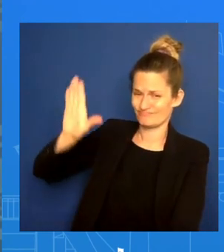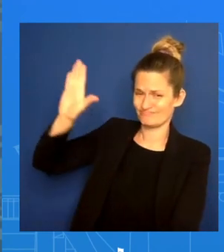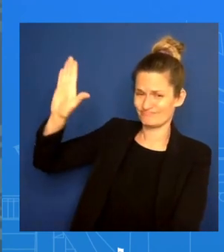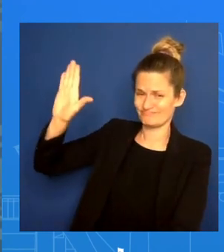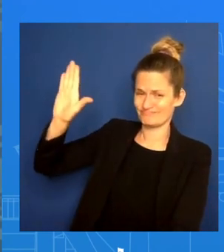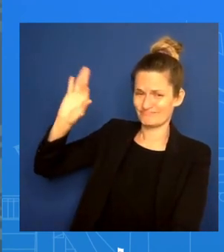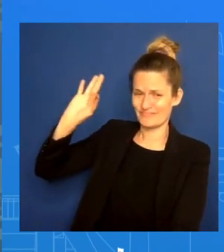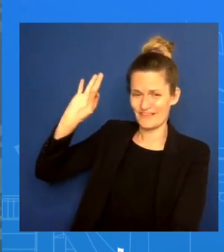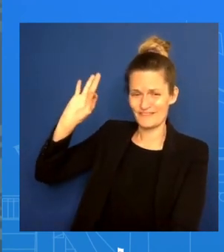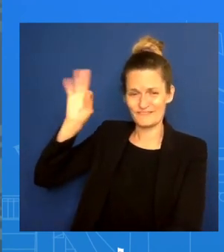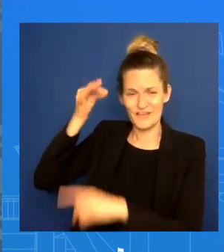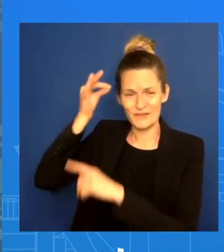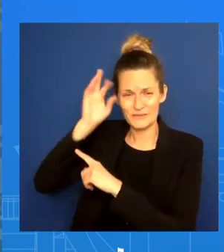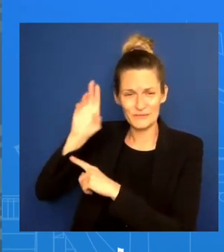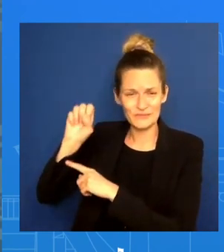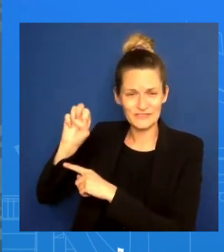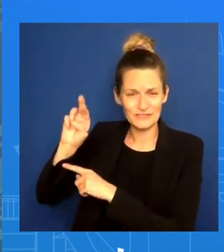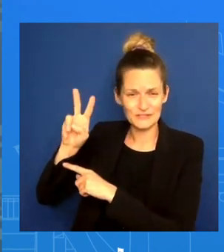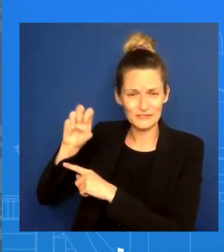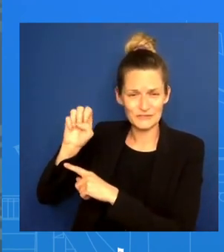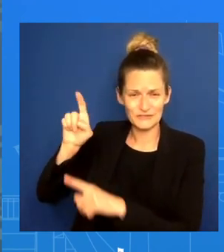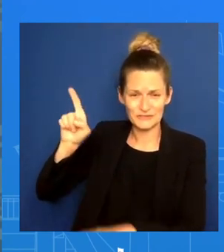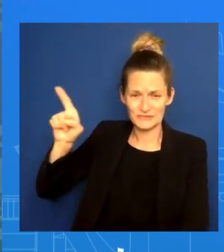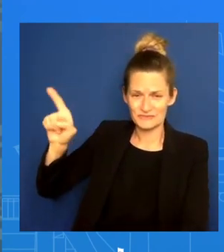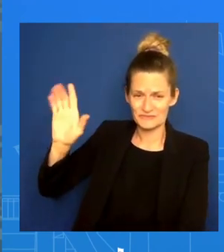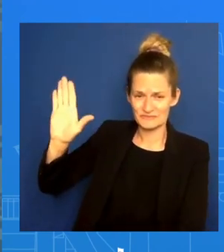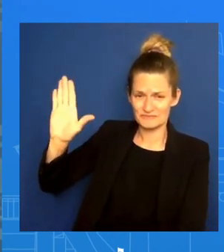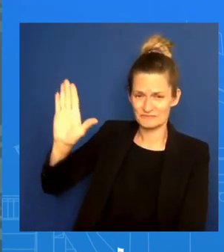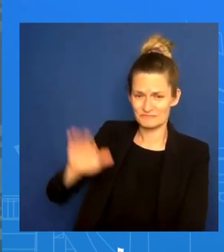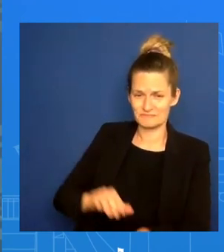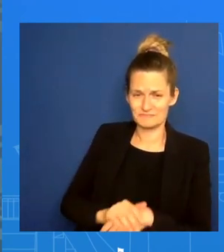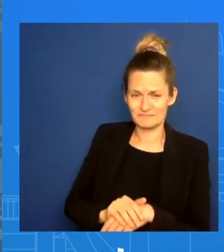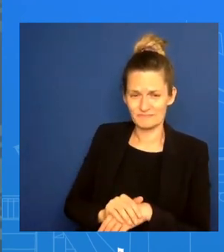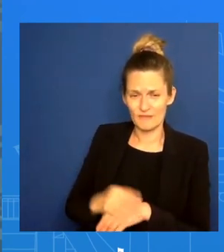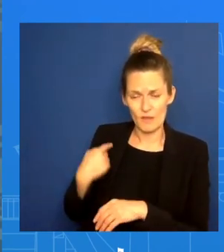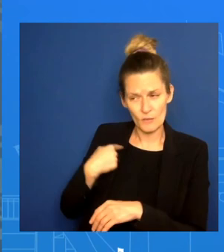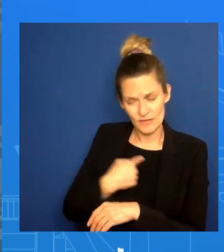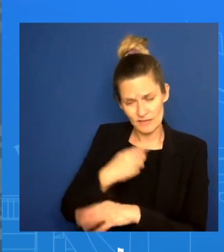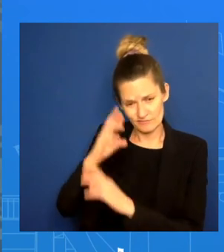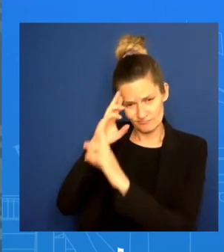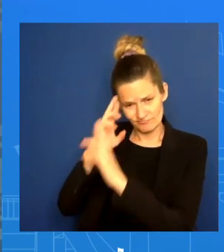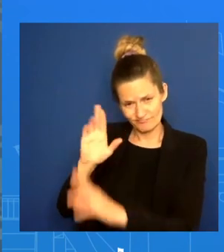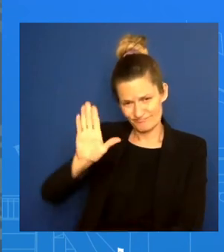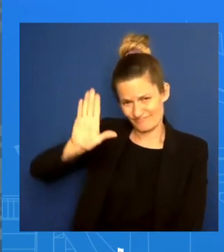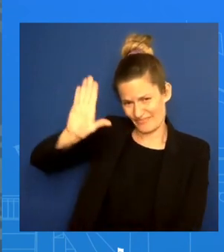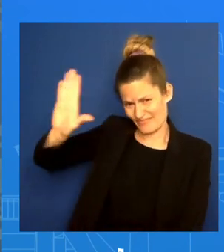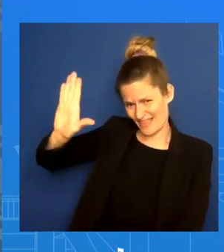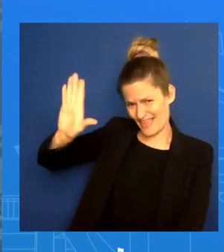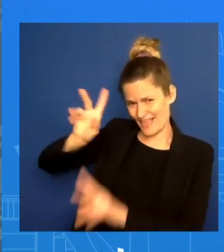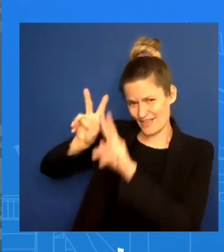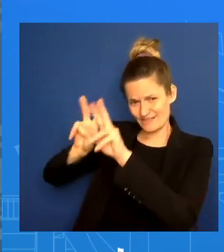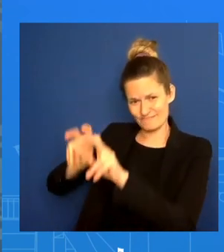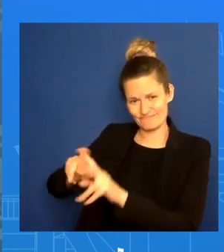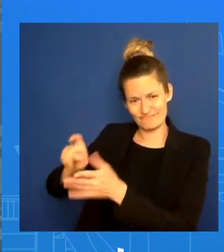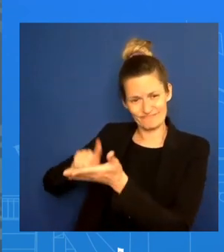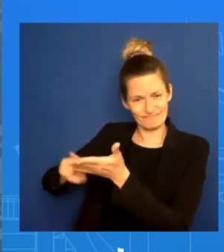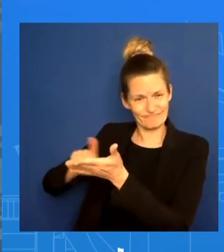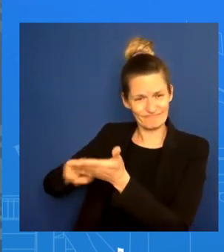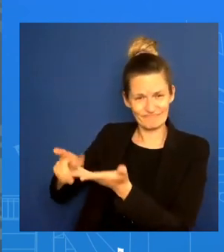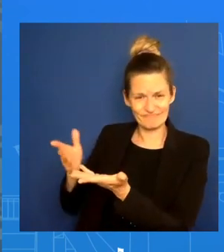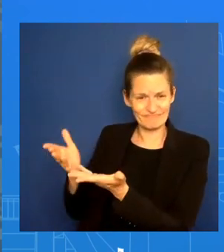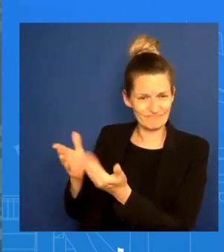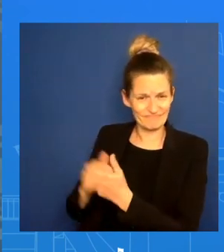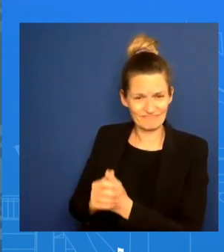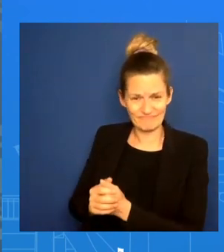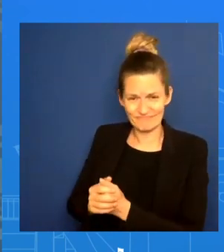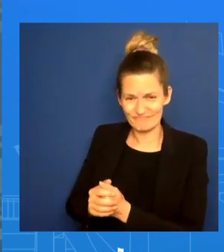are going to give them the room to do the job that they're doing. And so right now, the president has laid out his